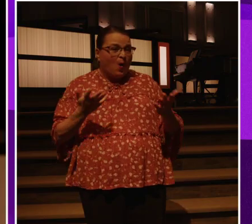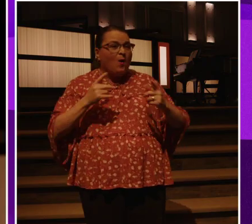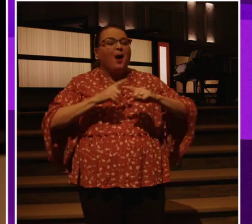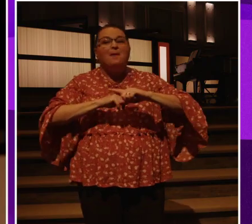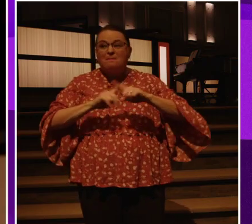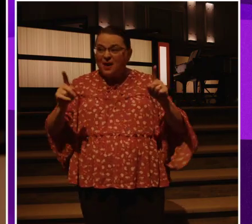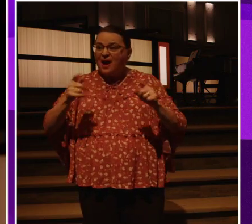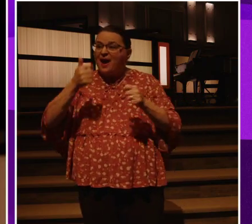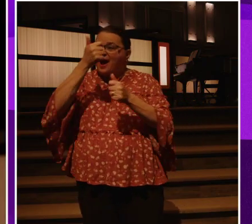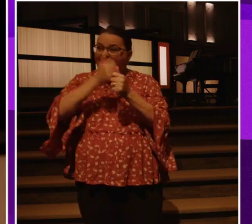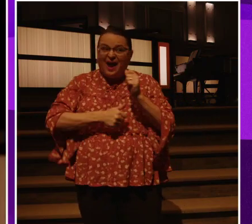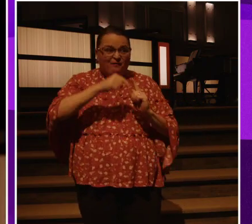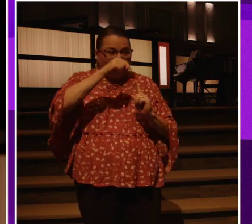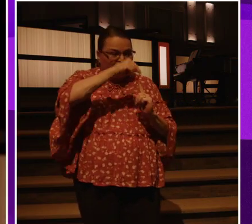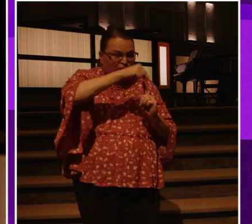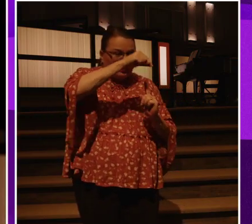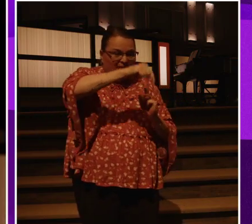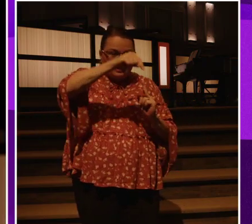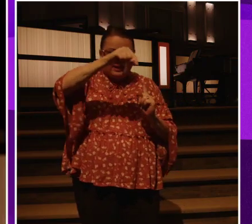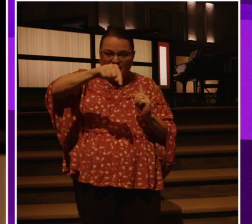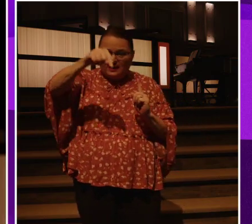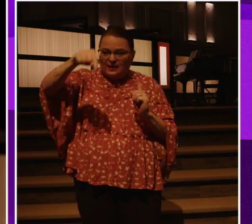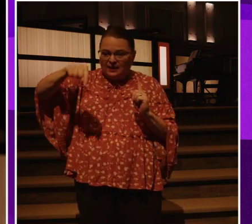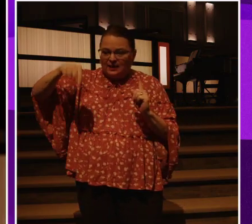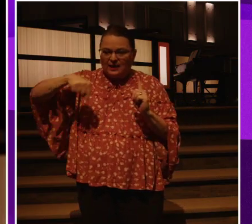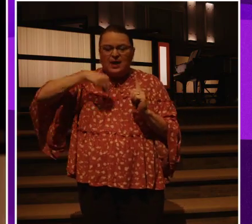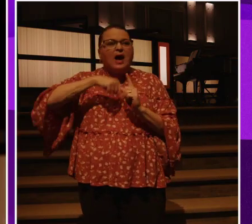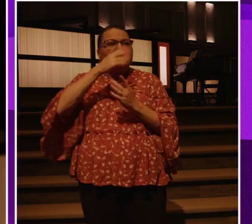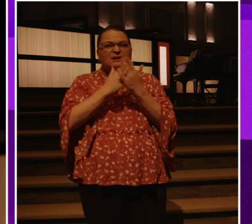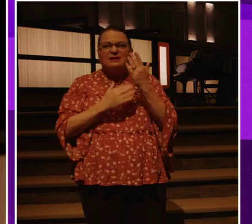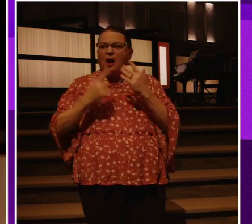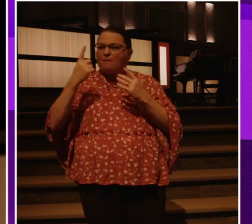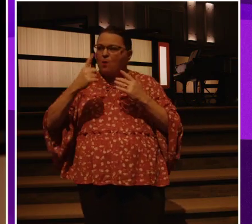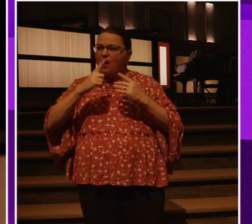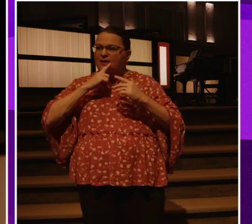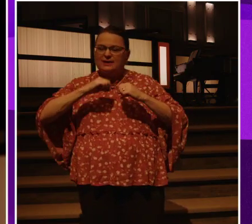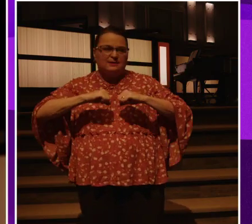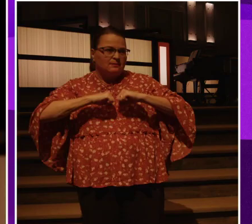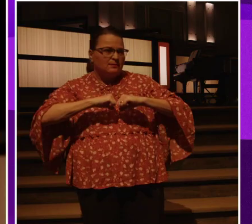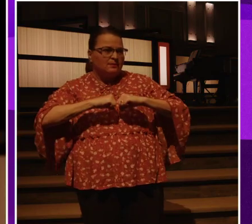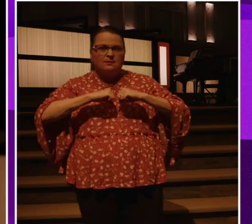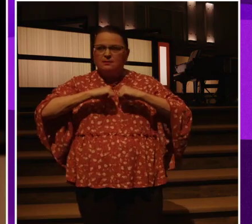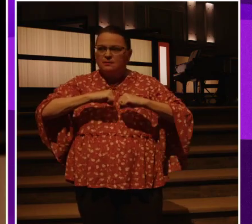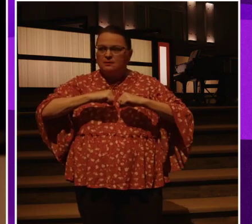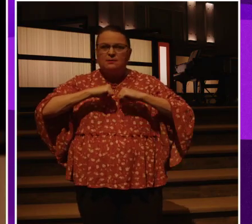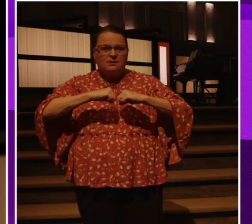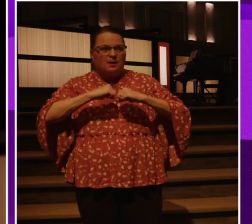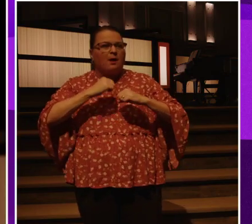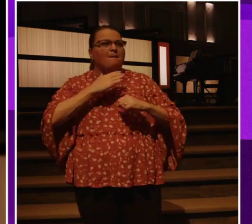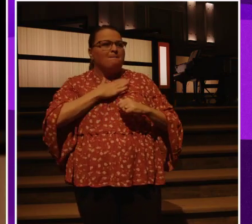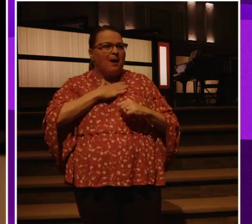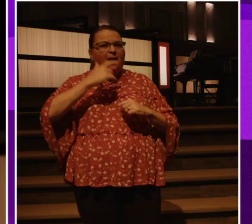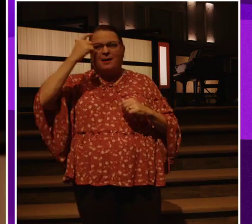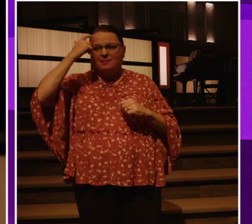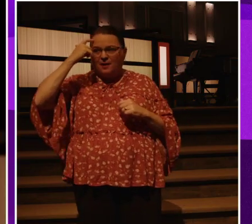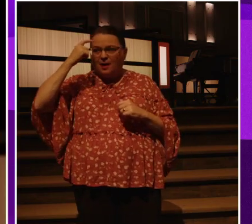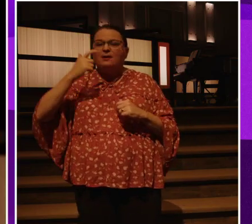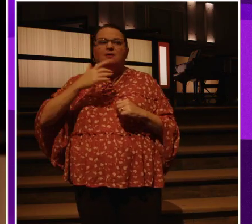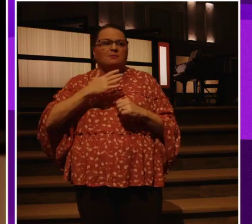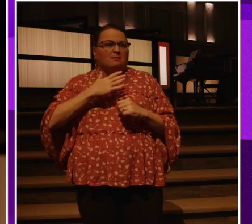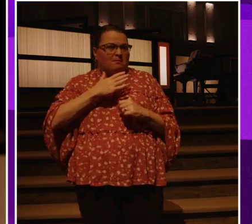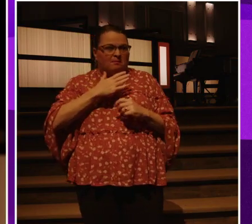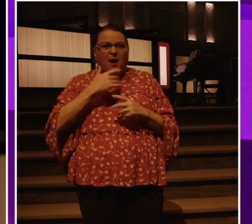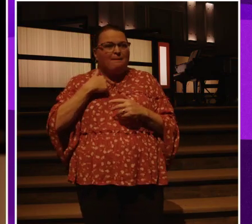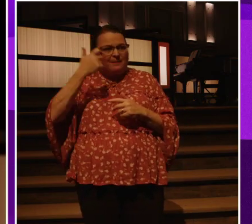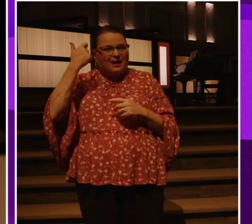every guard station, He posts someone who has my best interest in mind. Because I know that